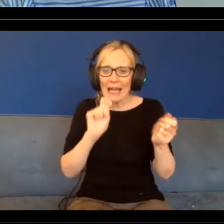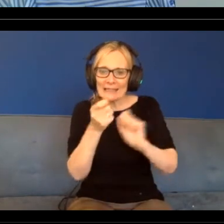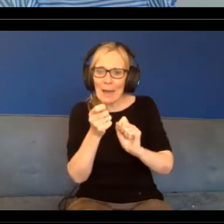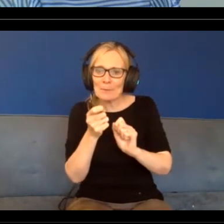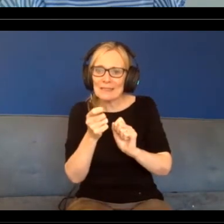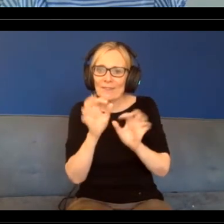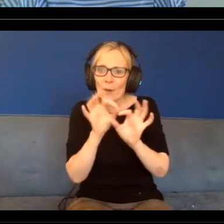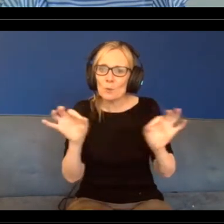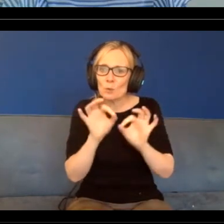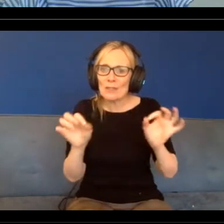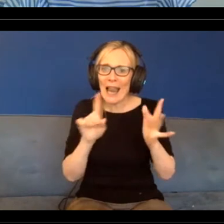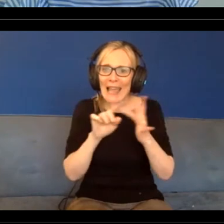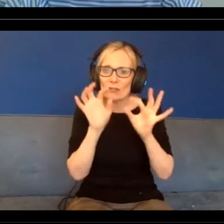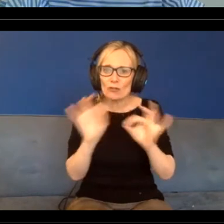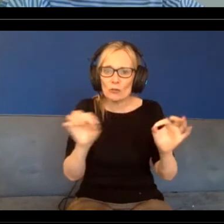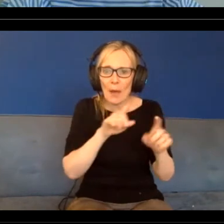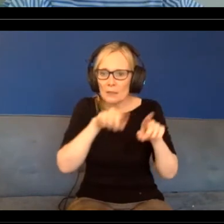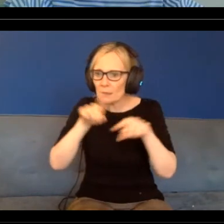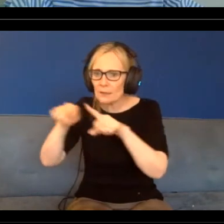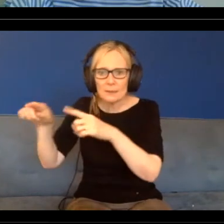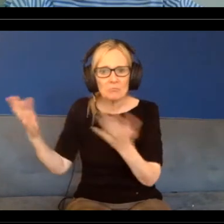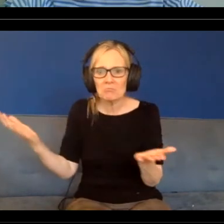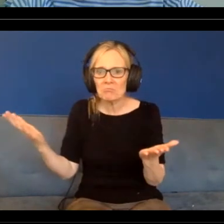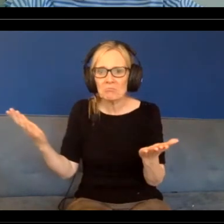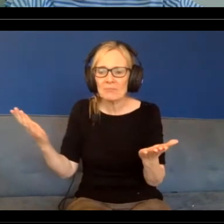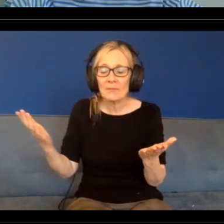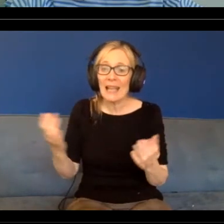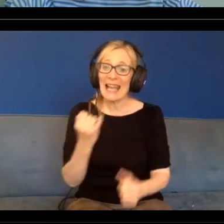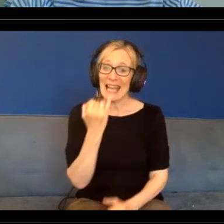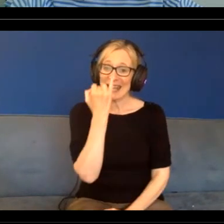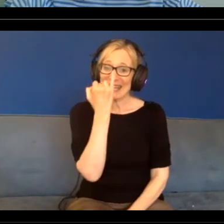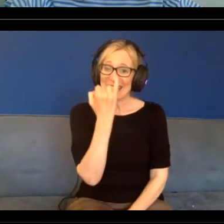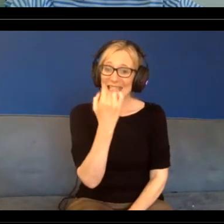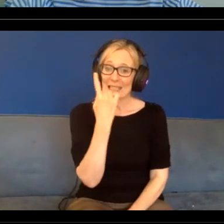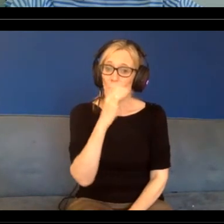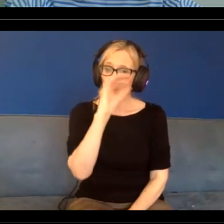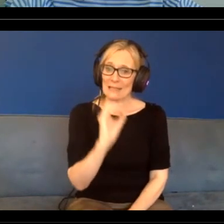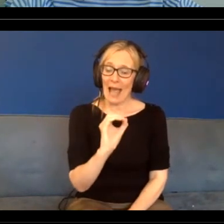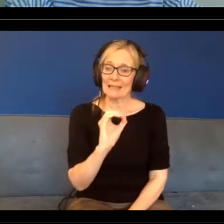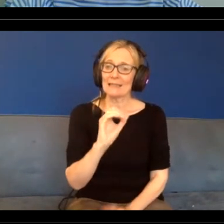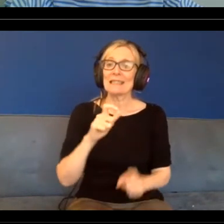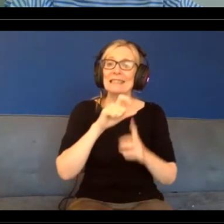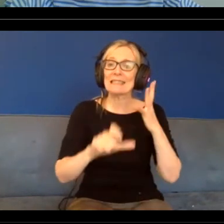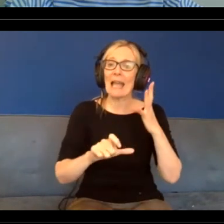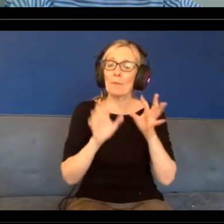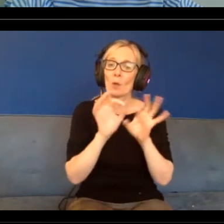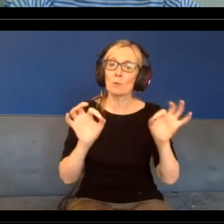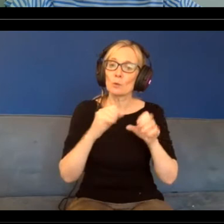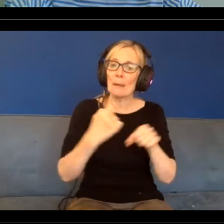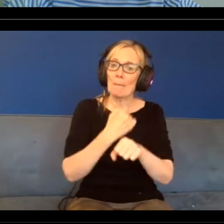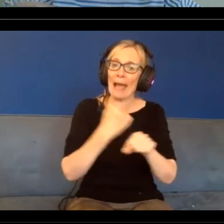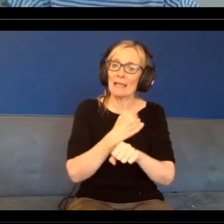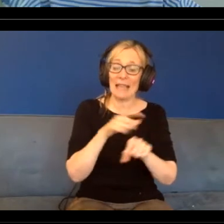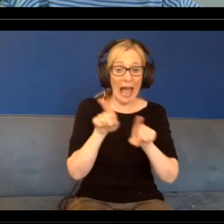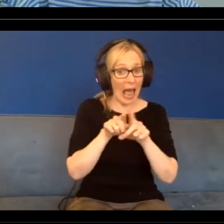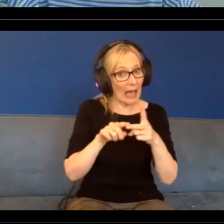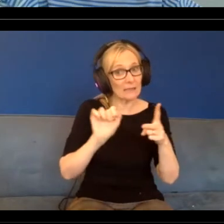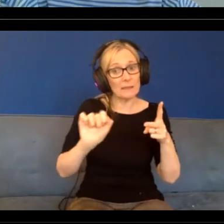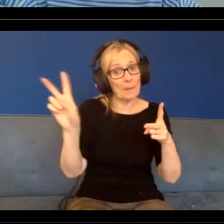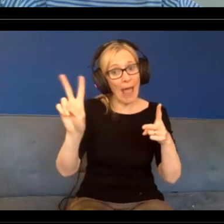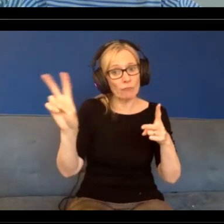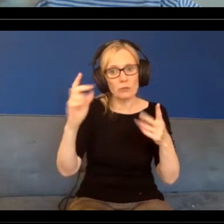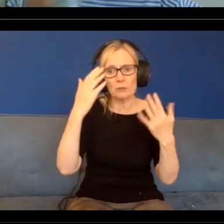one. And 61% of disabled music makers and their parents didn't know where to find